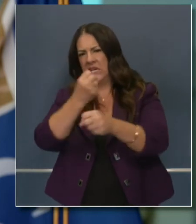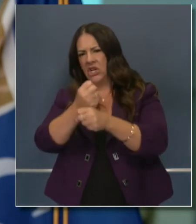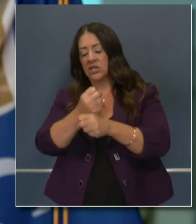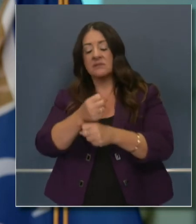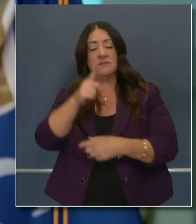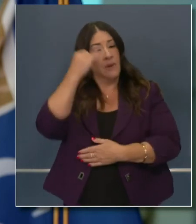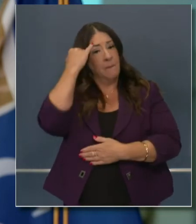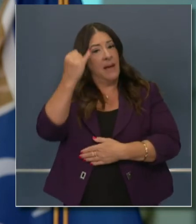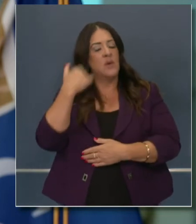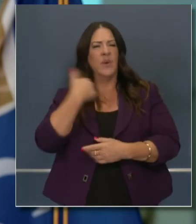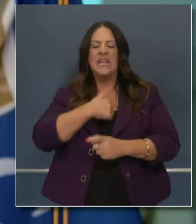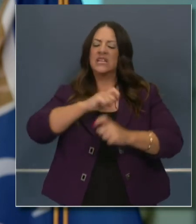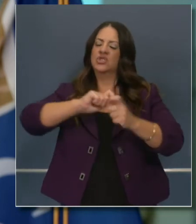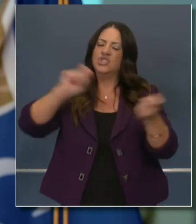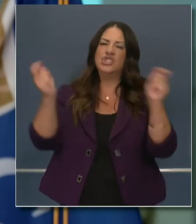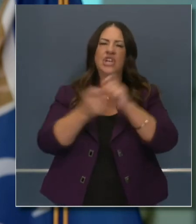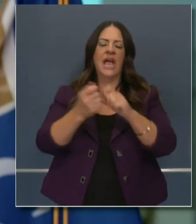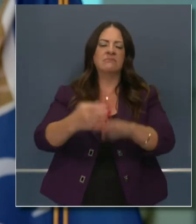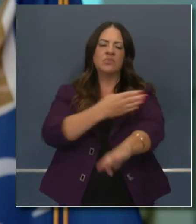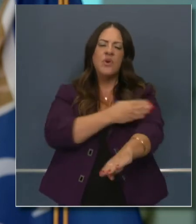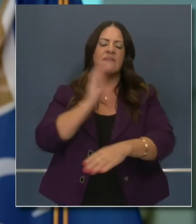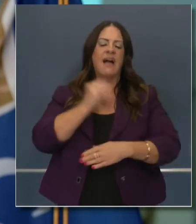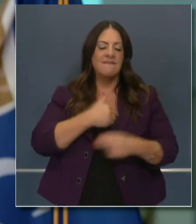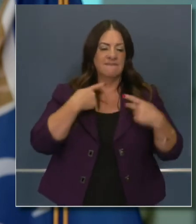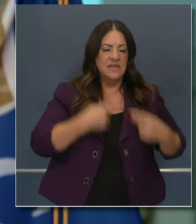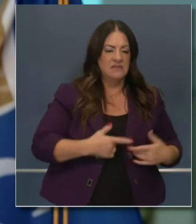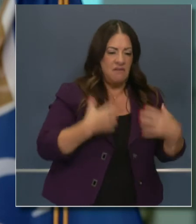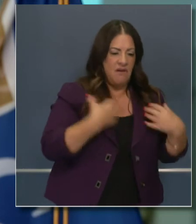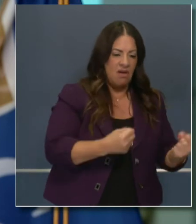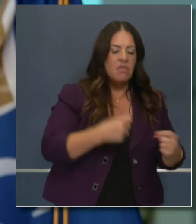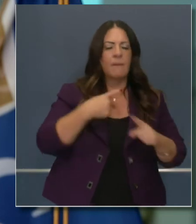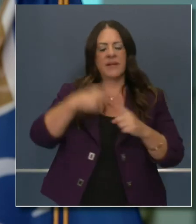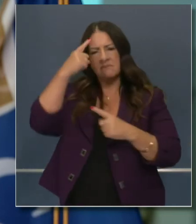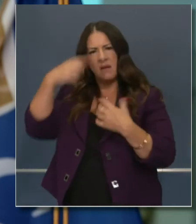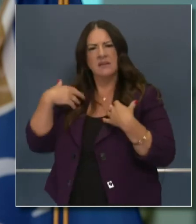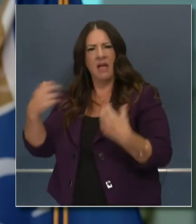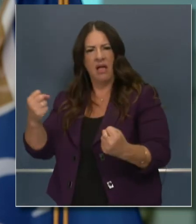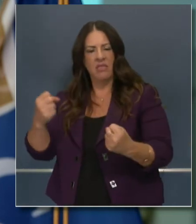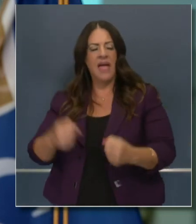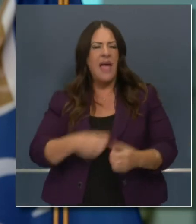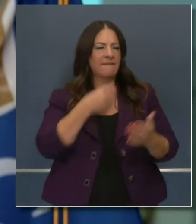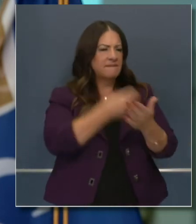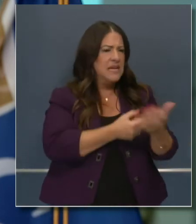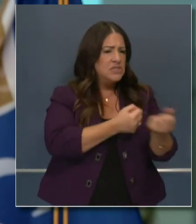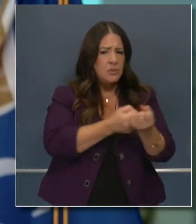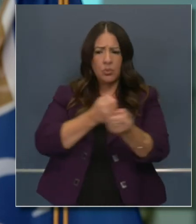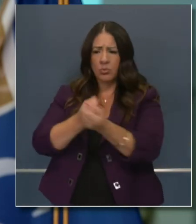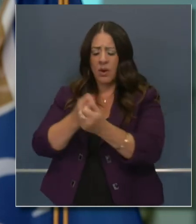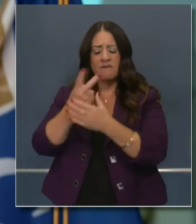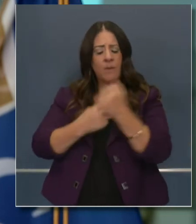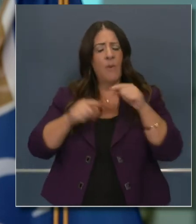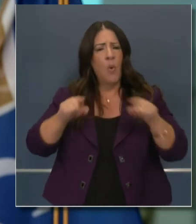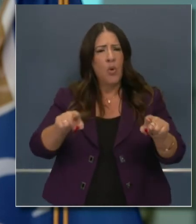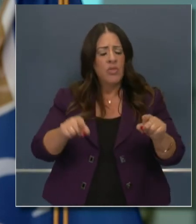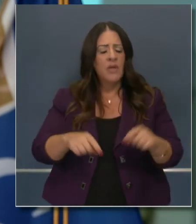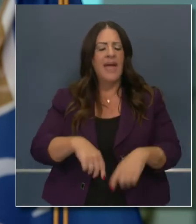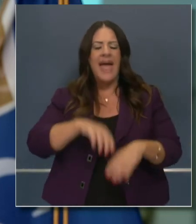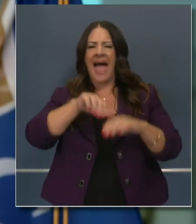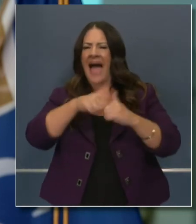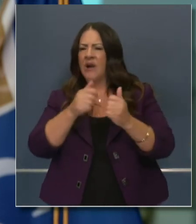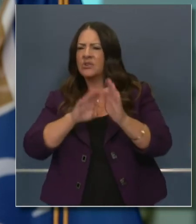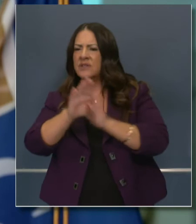health and physical health financing system, funding system, incentive system, prevention